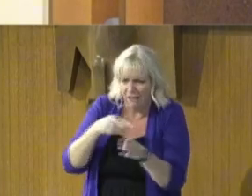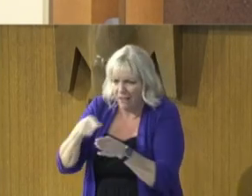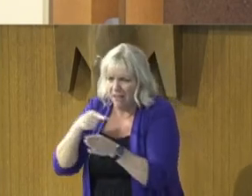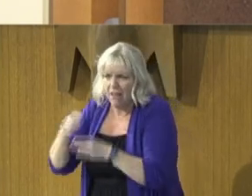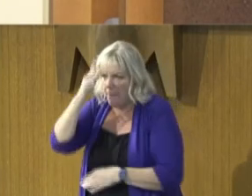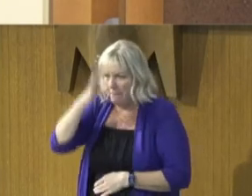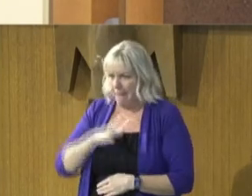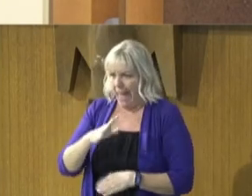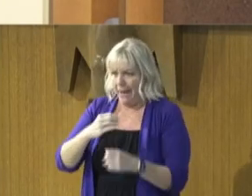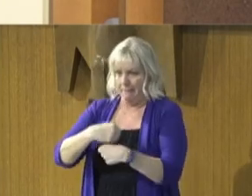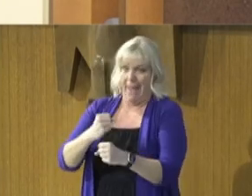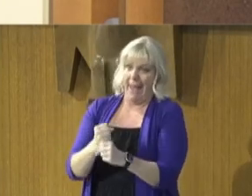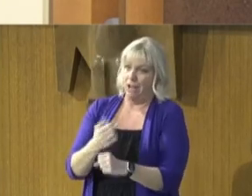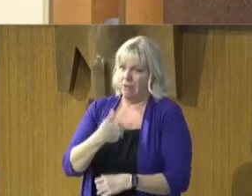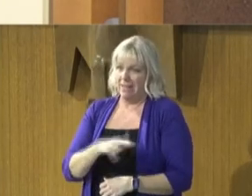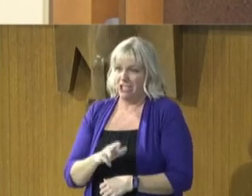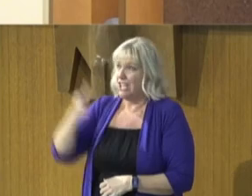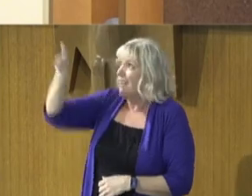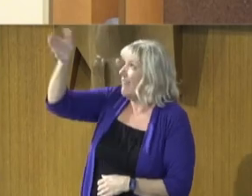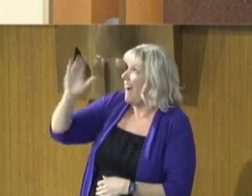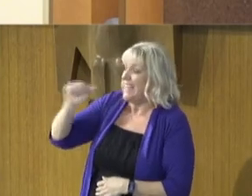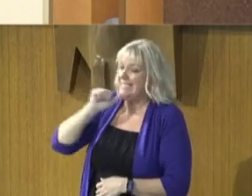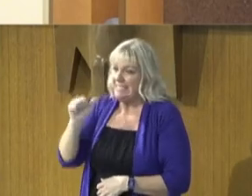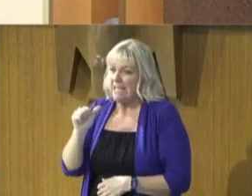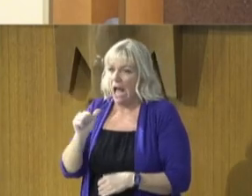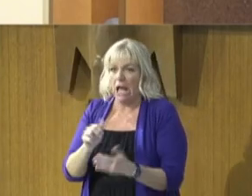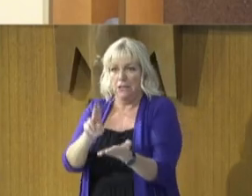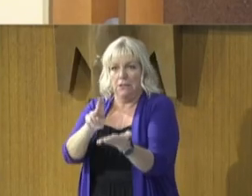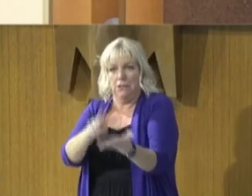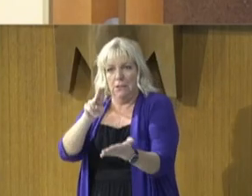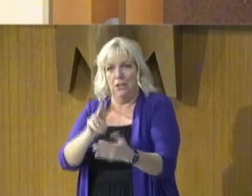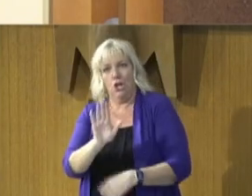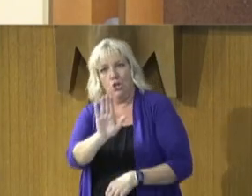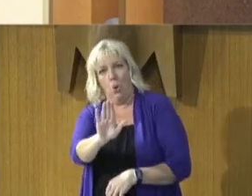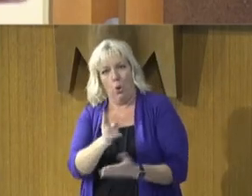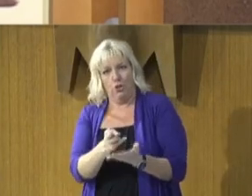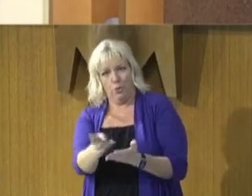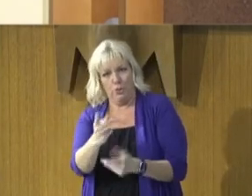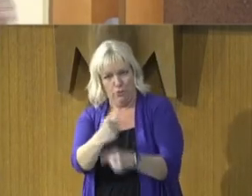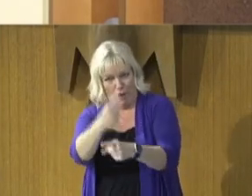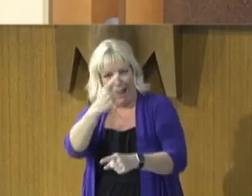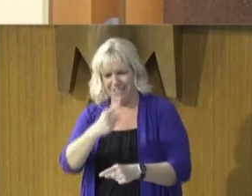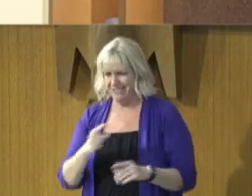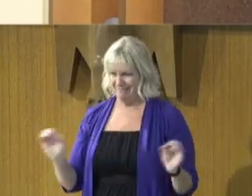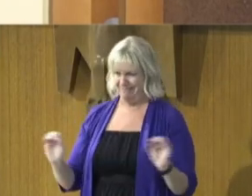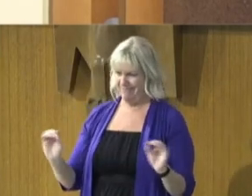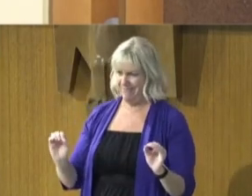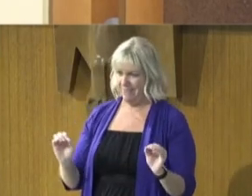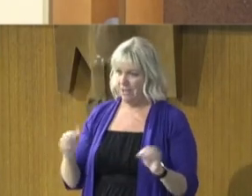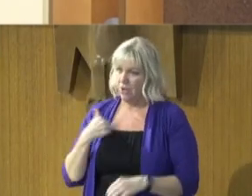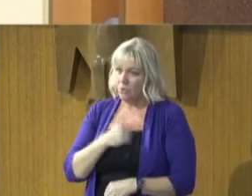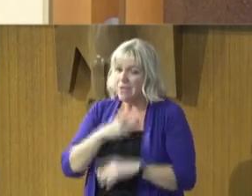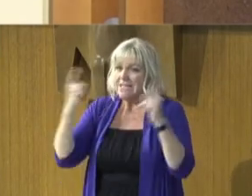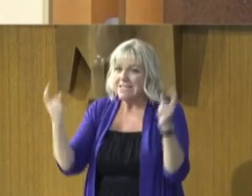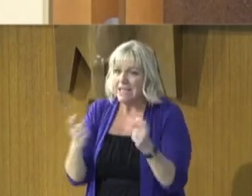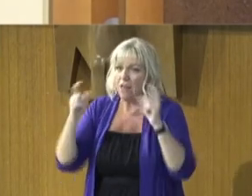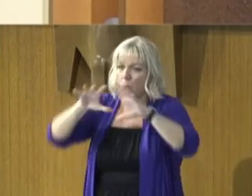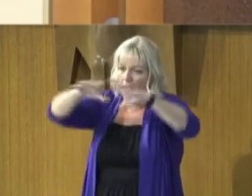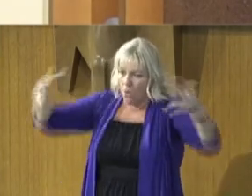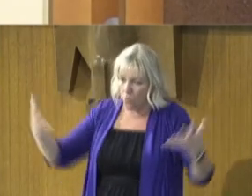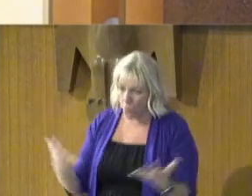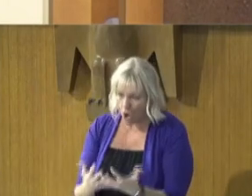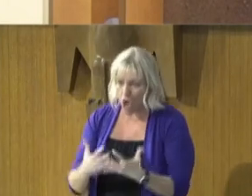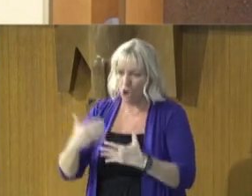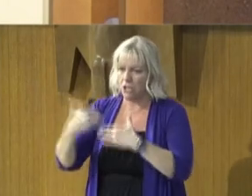God has not co-signed anyone's version of the truth. The celebration of World Communion Sunday each year is